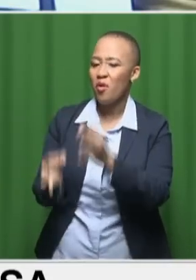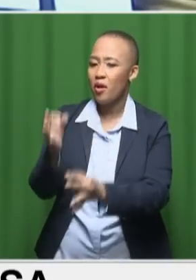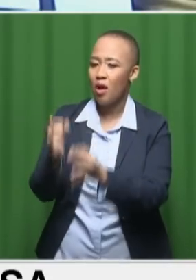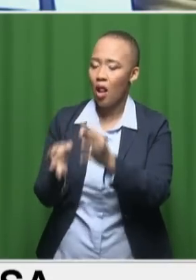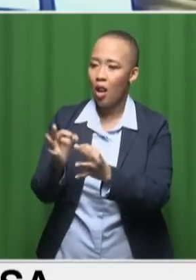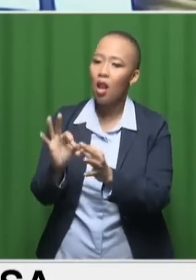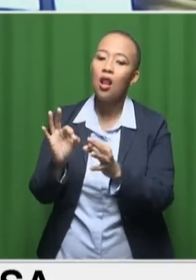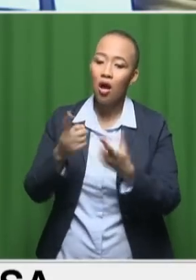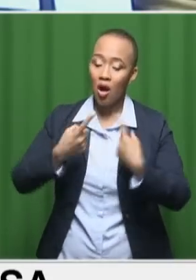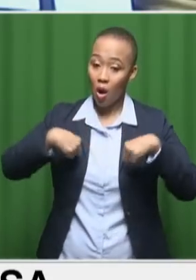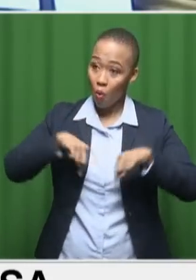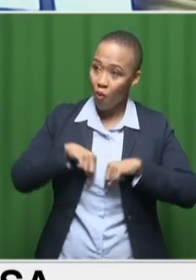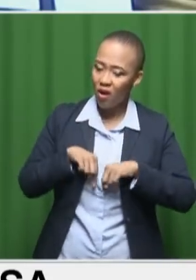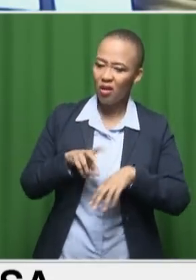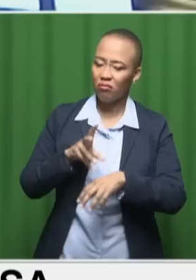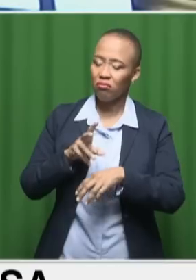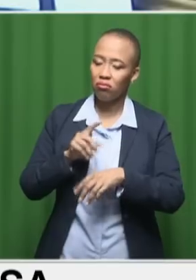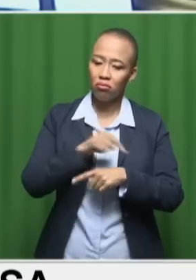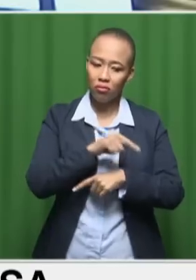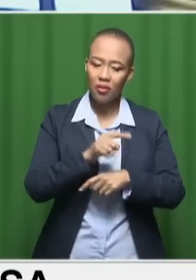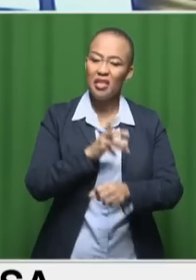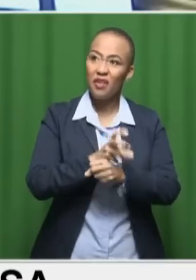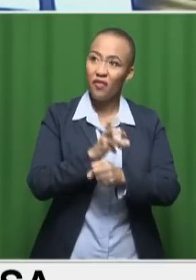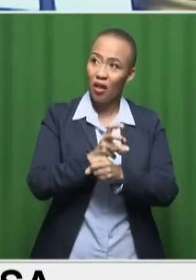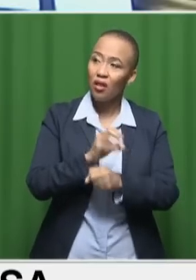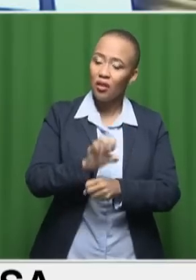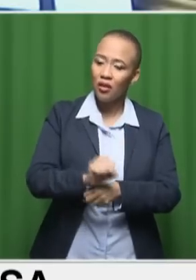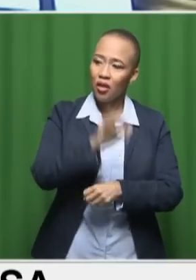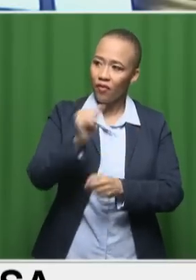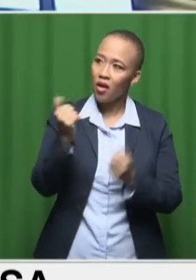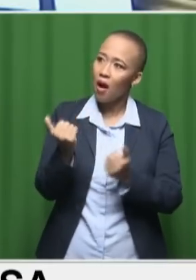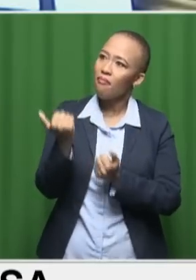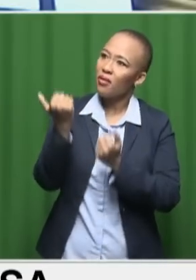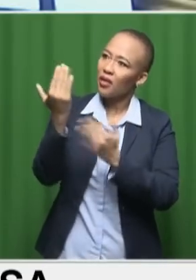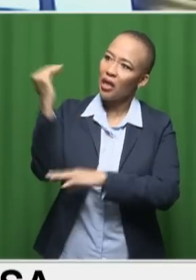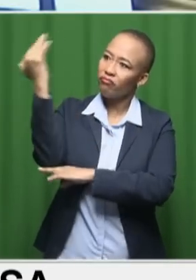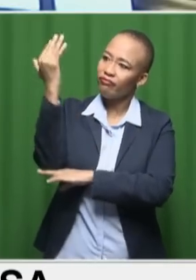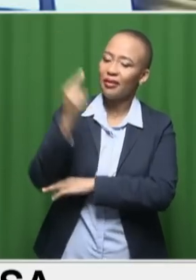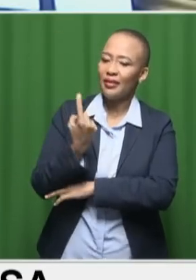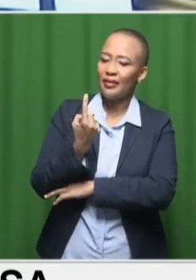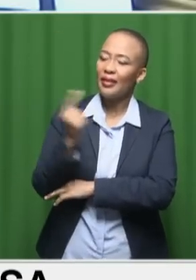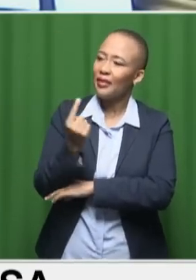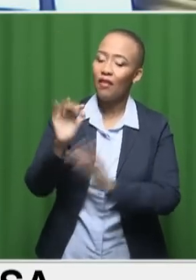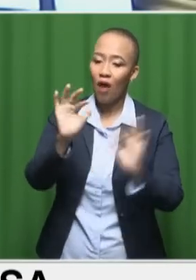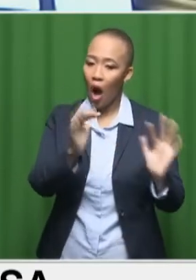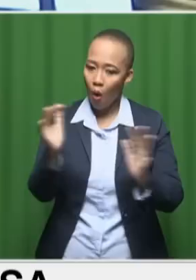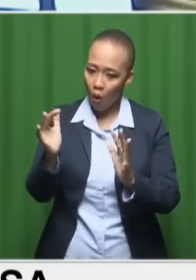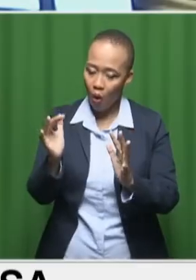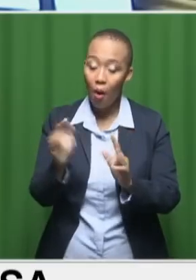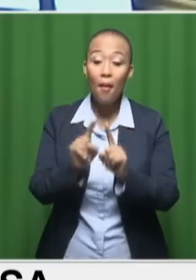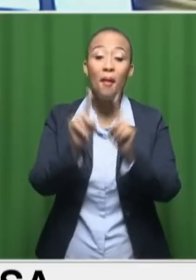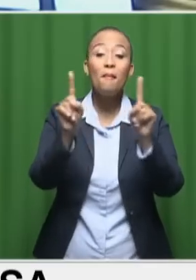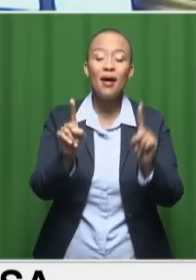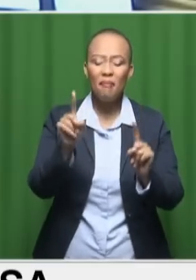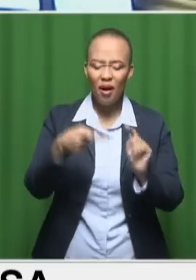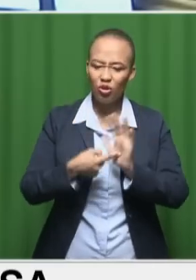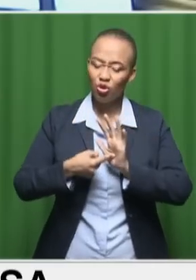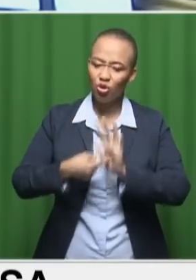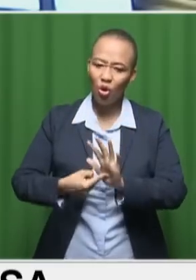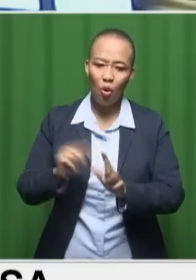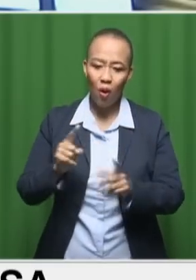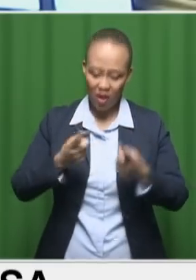that can create open lines of communication, and I think that is particularly important. We've seen last week with the